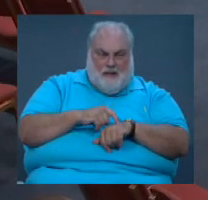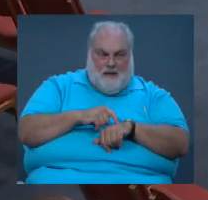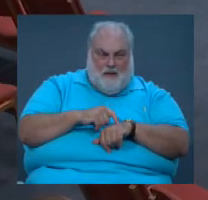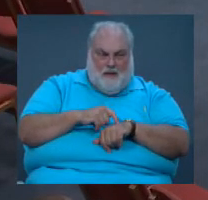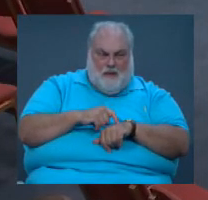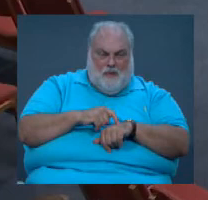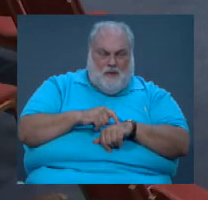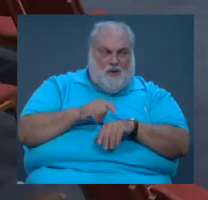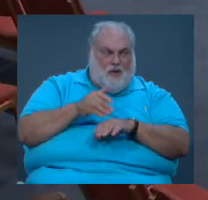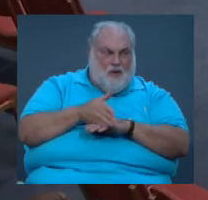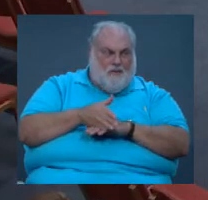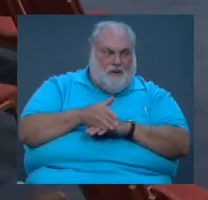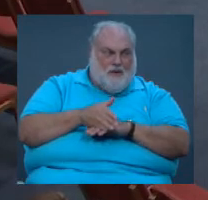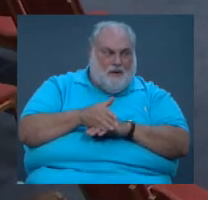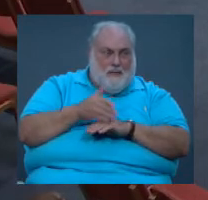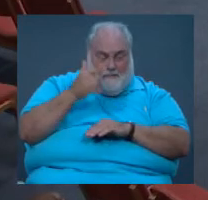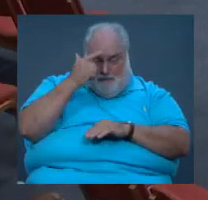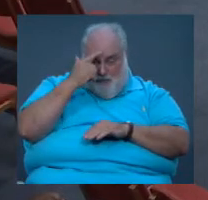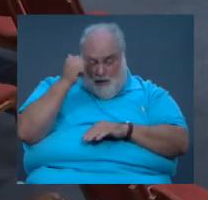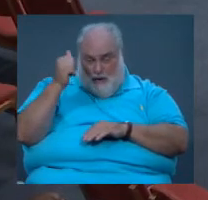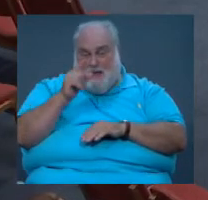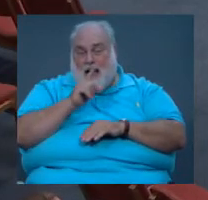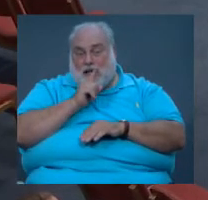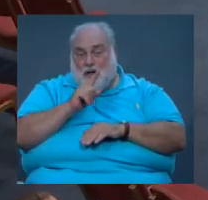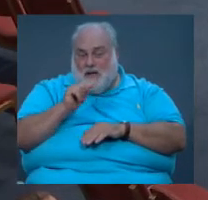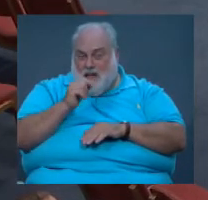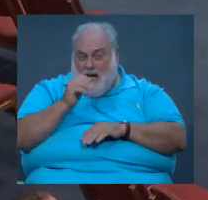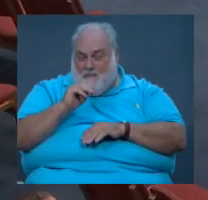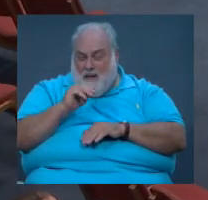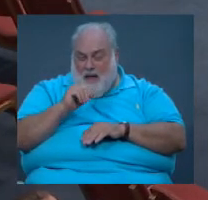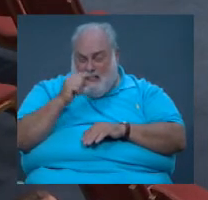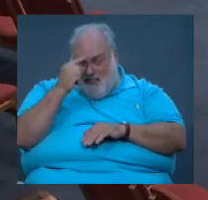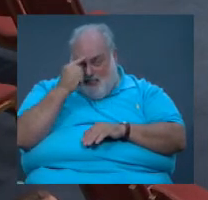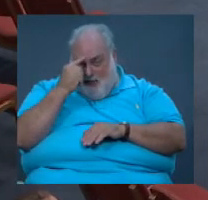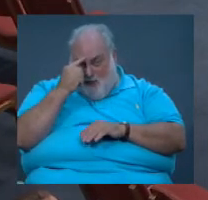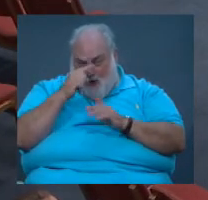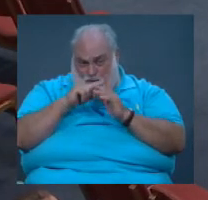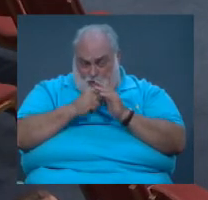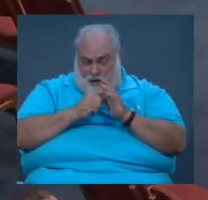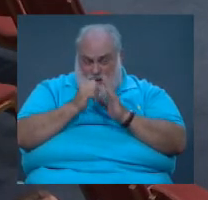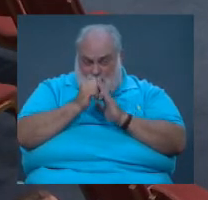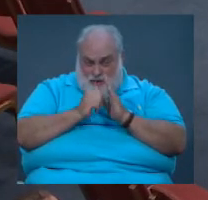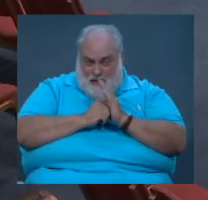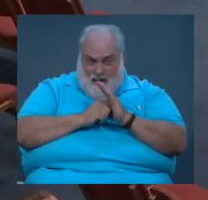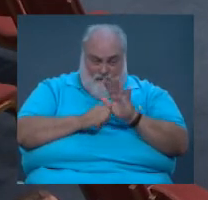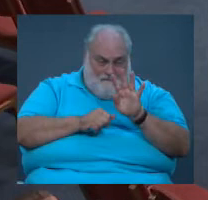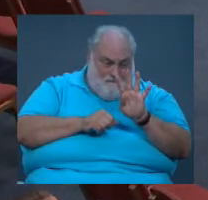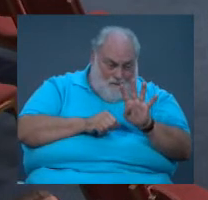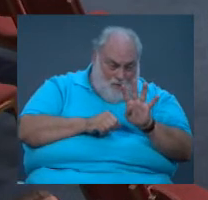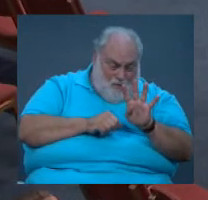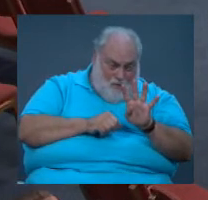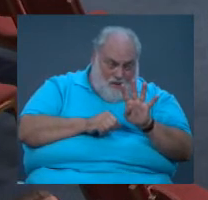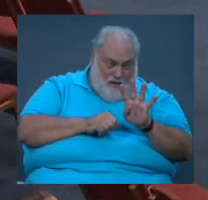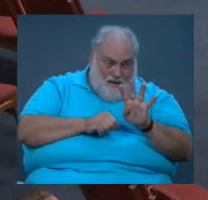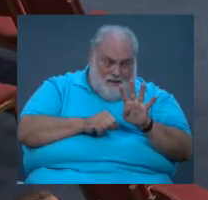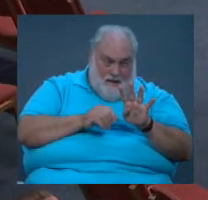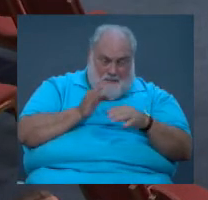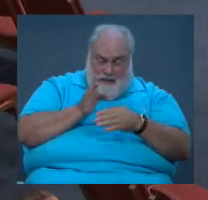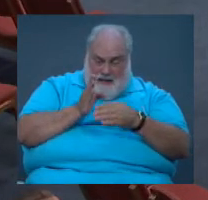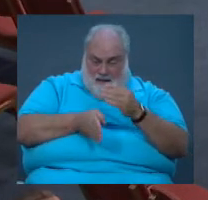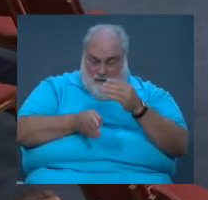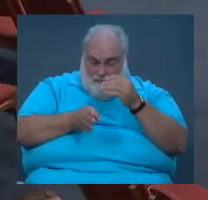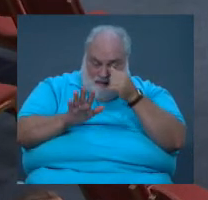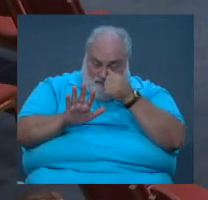go over. Okay. Because actually, Tom, can you restate that? I think we start our board agenda meetings at 4 o'clock, and it's supposed to end